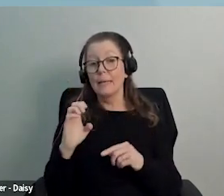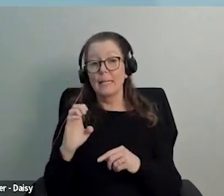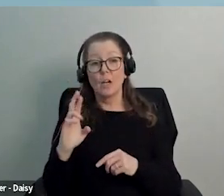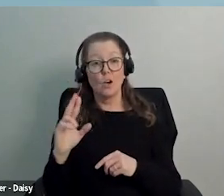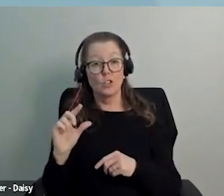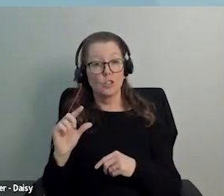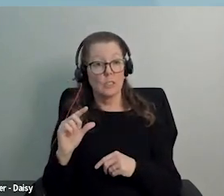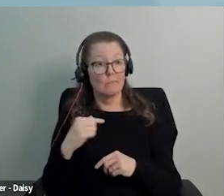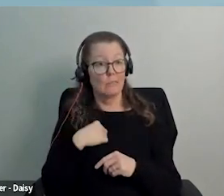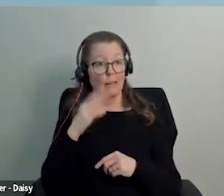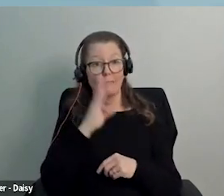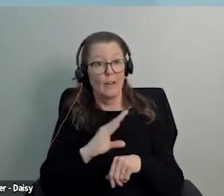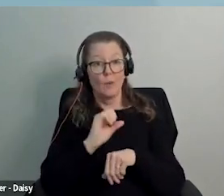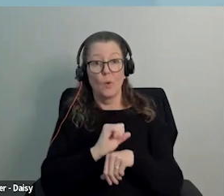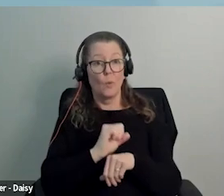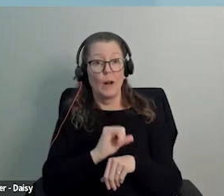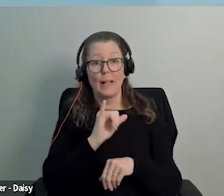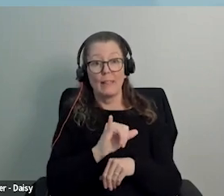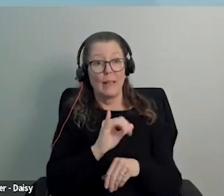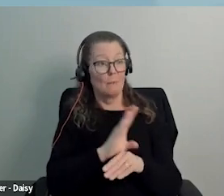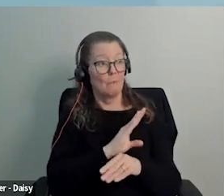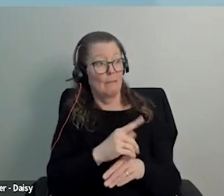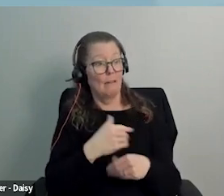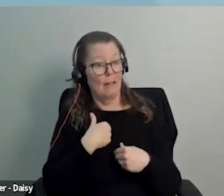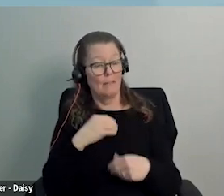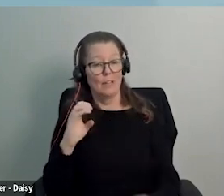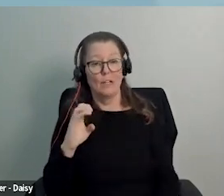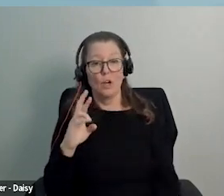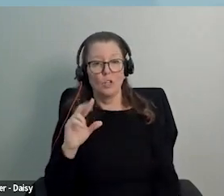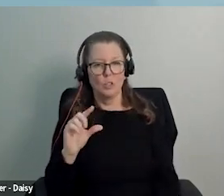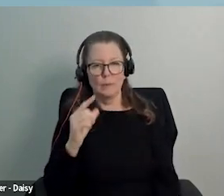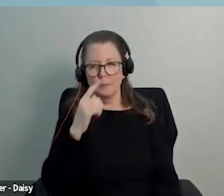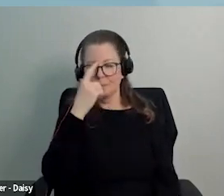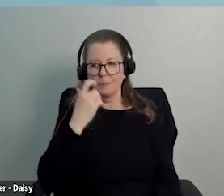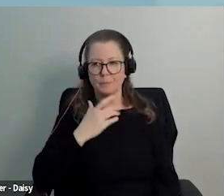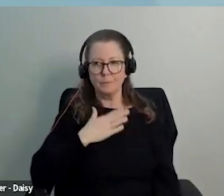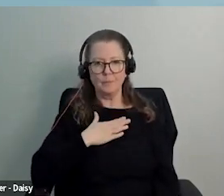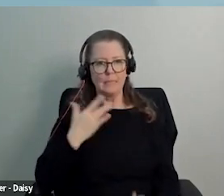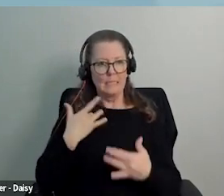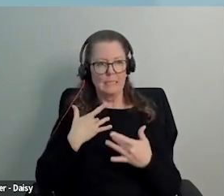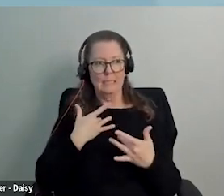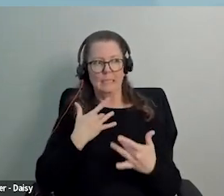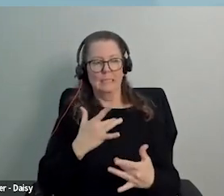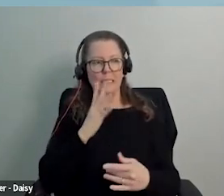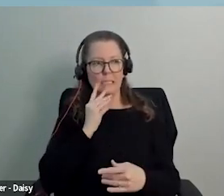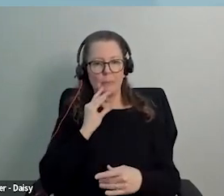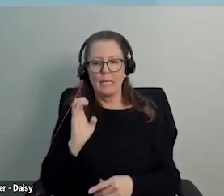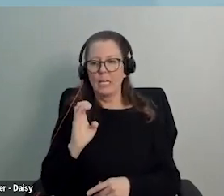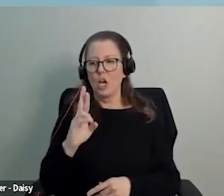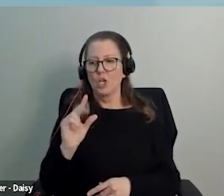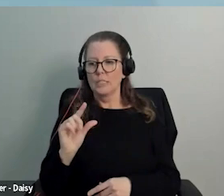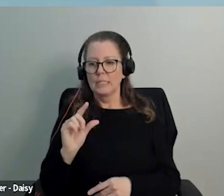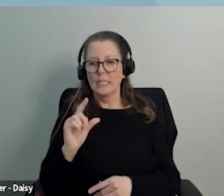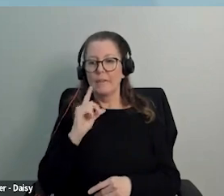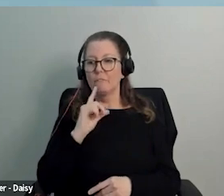never worked for an organization that had ERGs, because I come from the startup world where ERGs are not very common